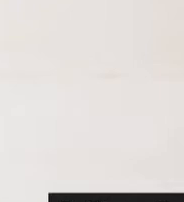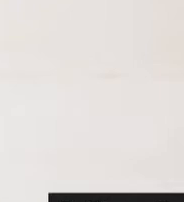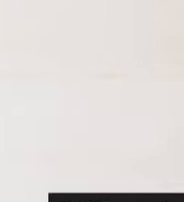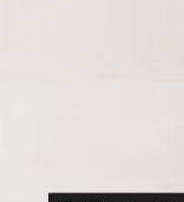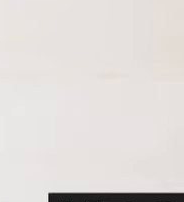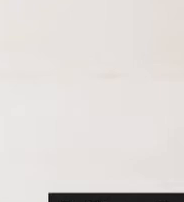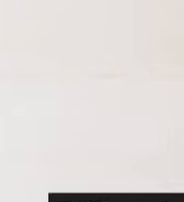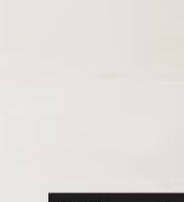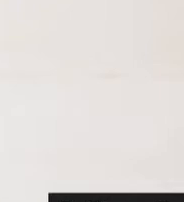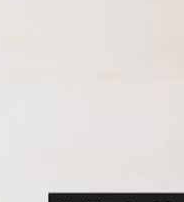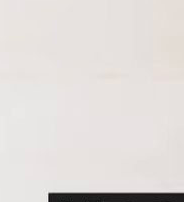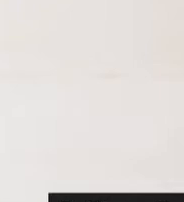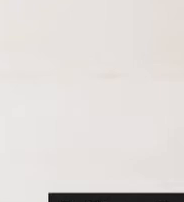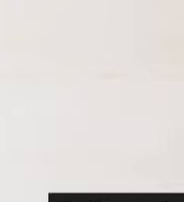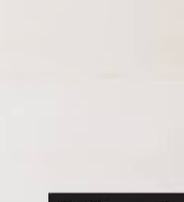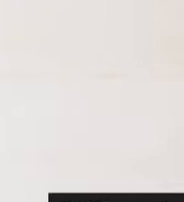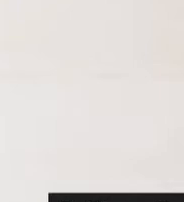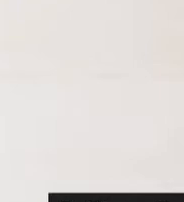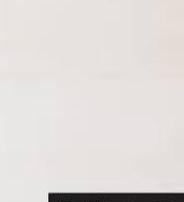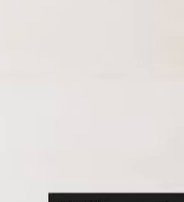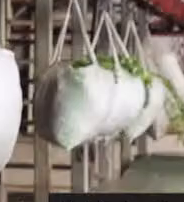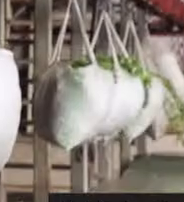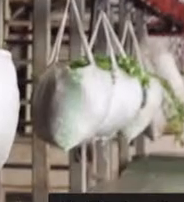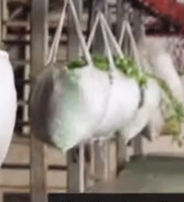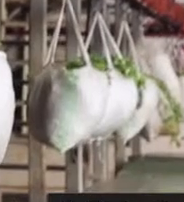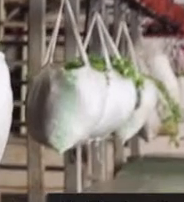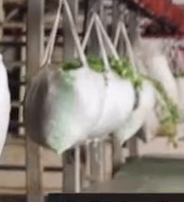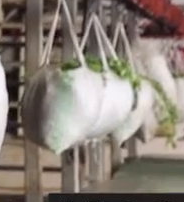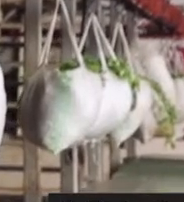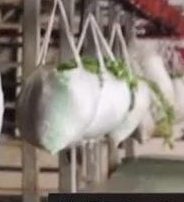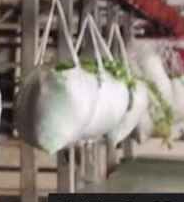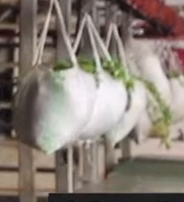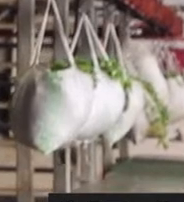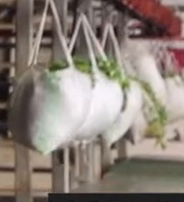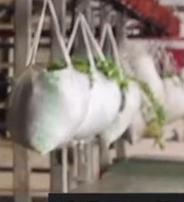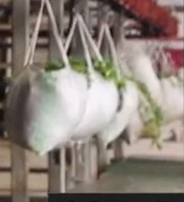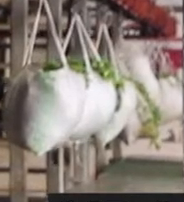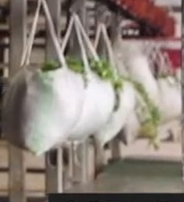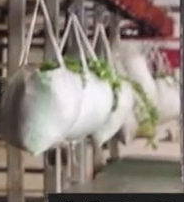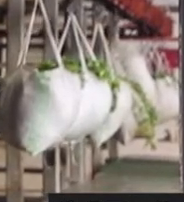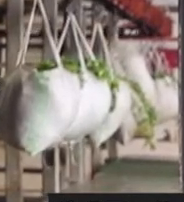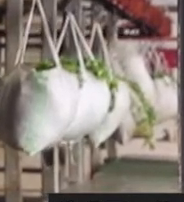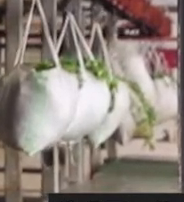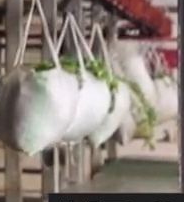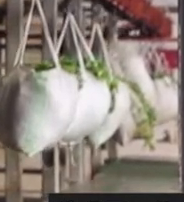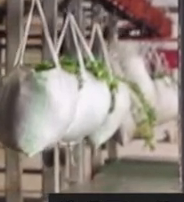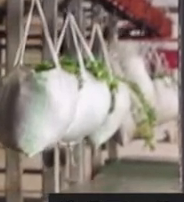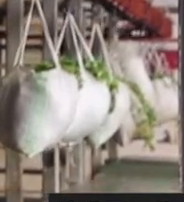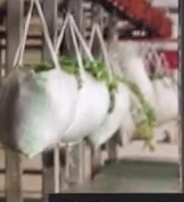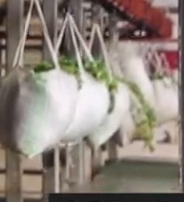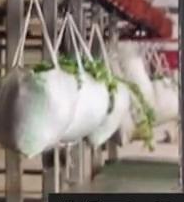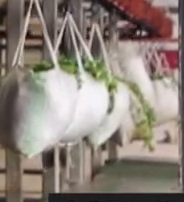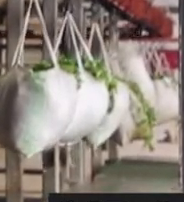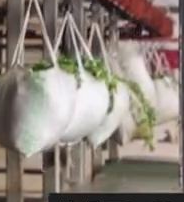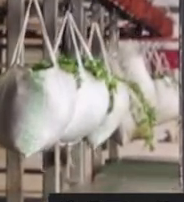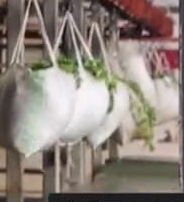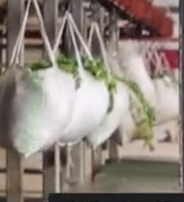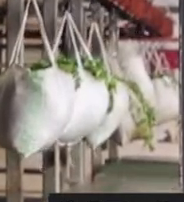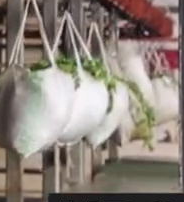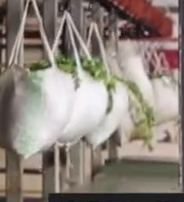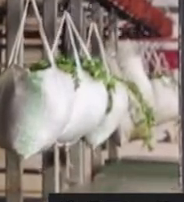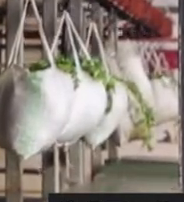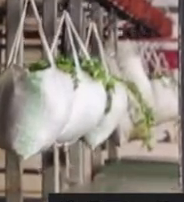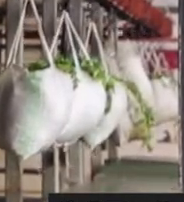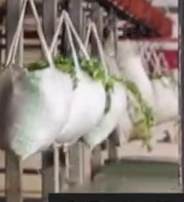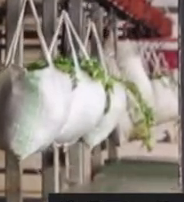the competition for the fresh leaves very high. However, this is where the farmer-owned tea factories have come in to play